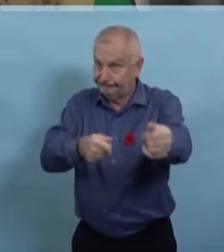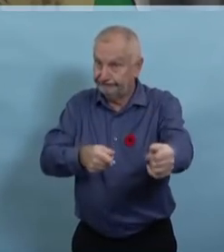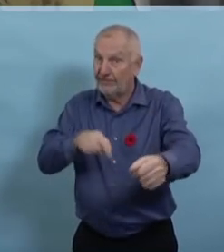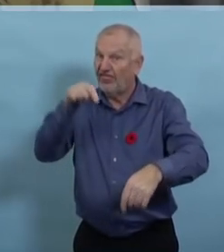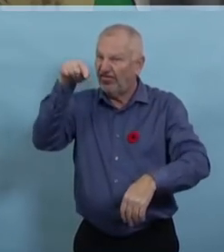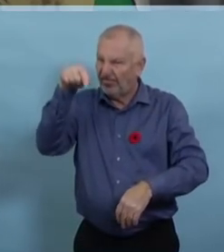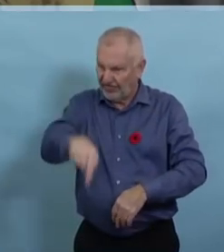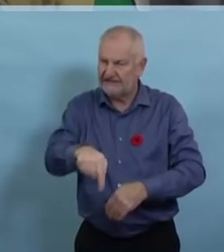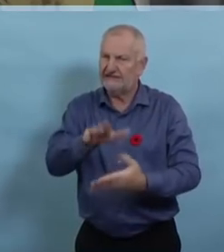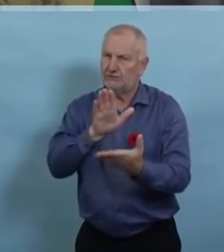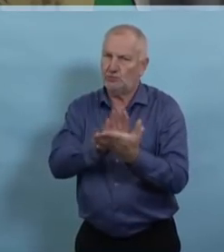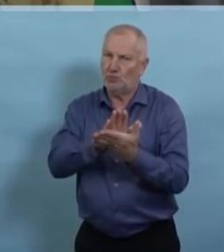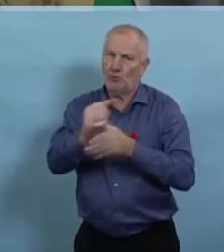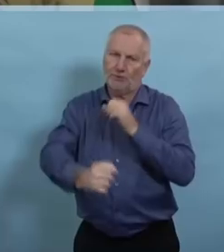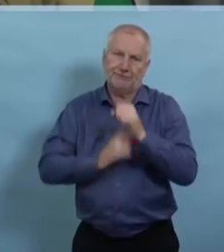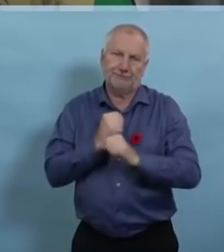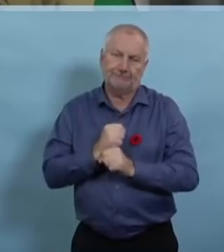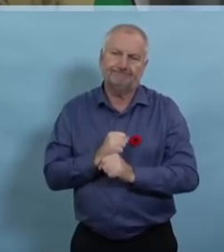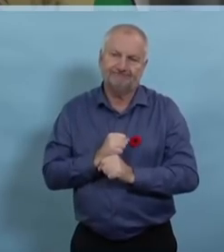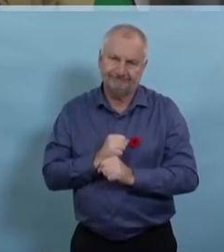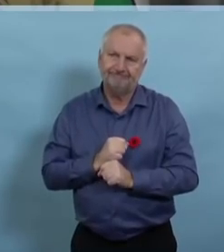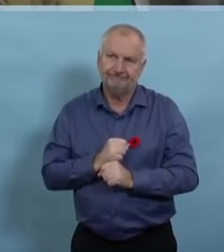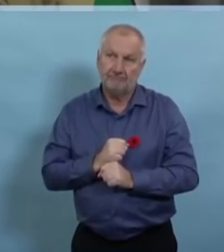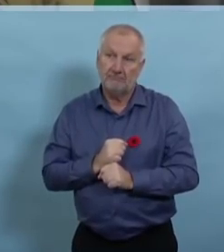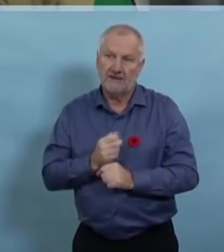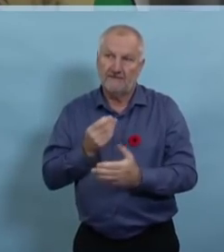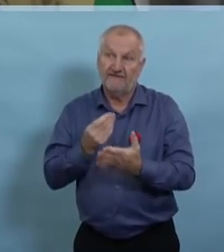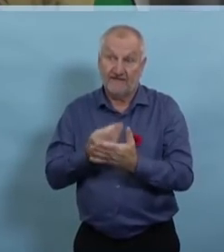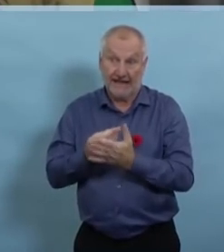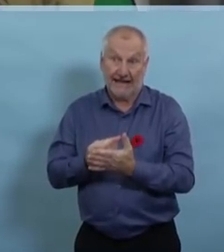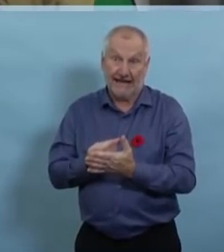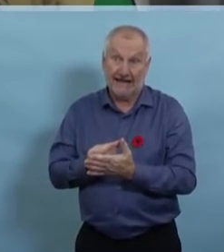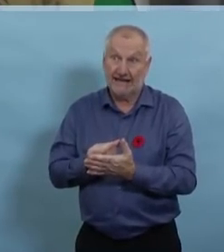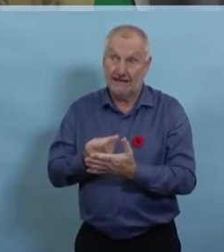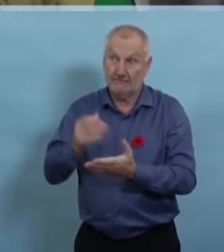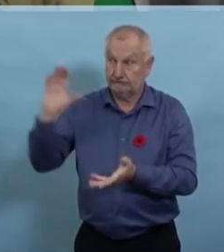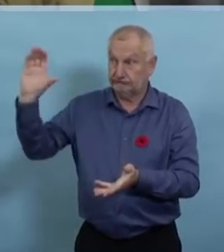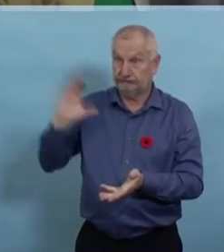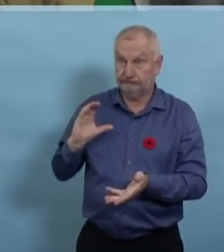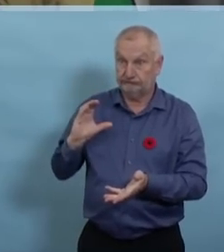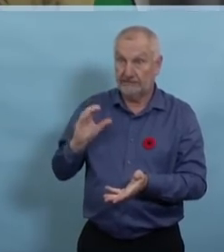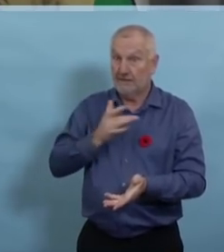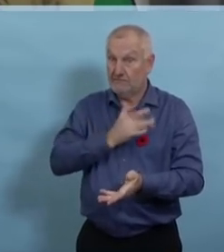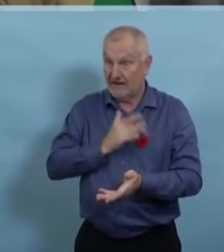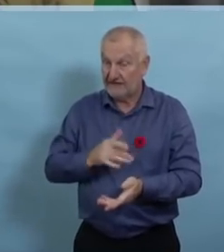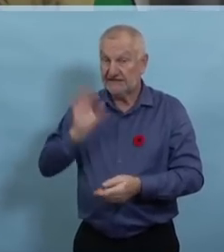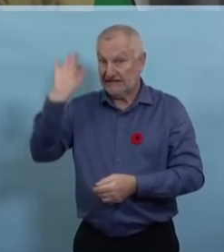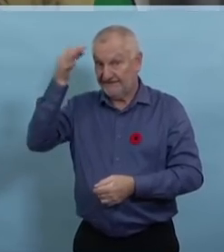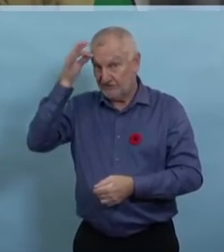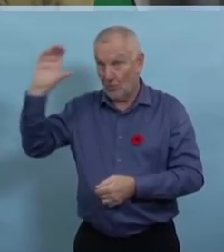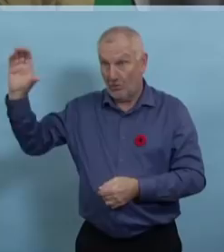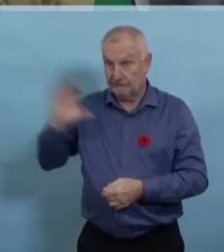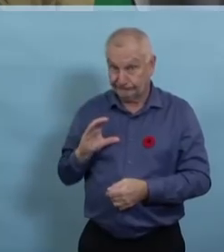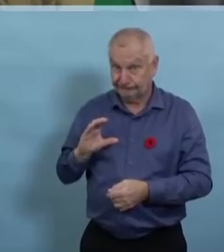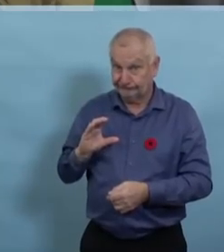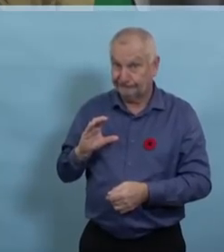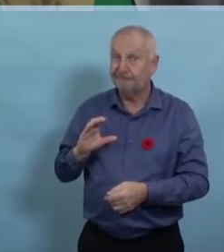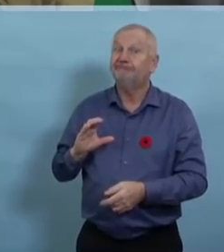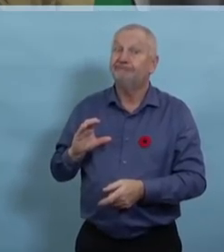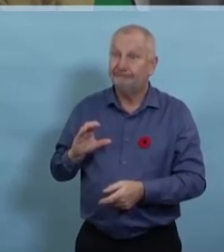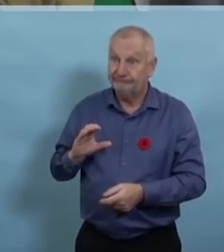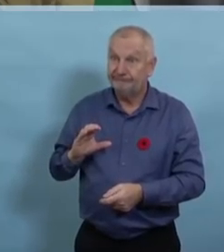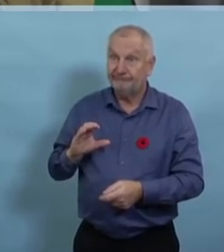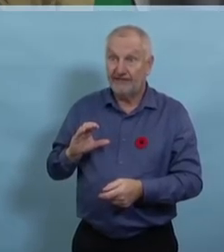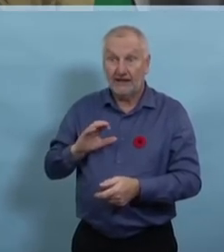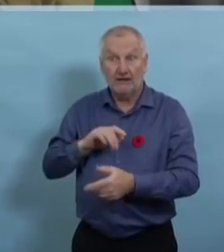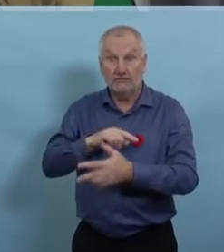funding that is being provided by the province and the federal government is going to be fully expended and maybe beyond that.